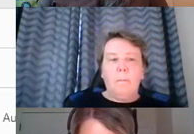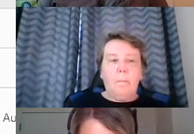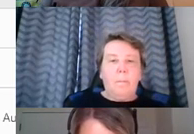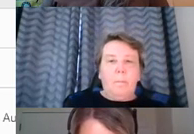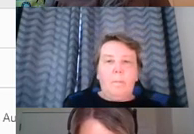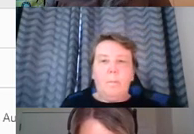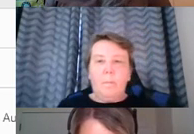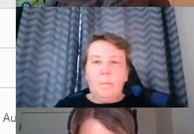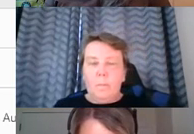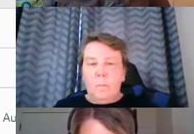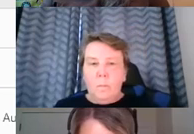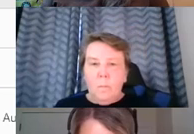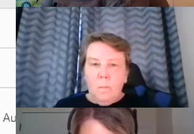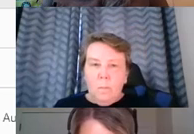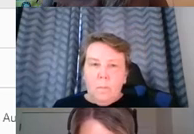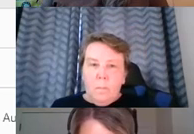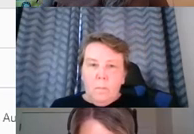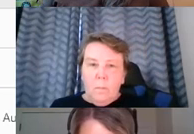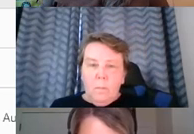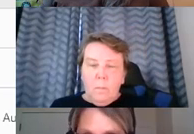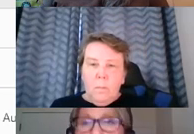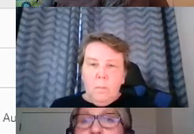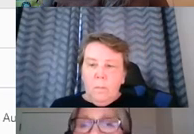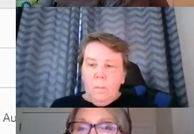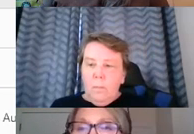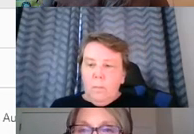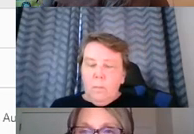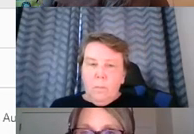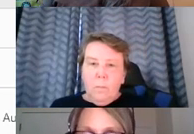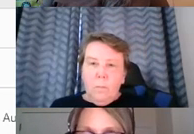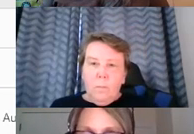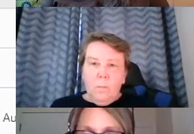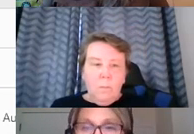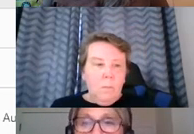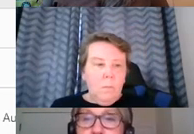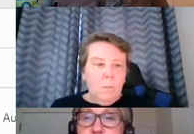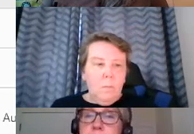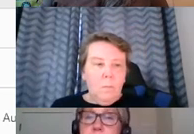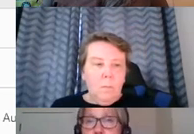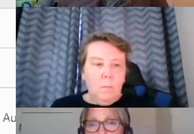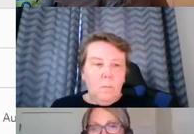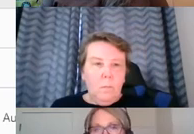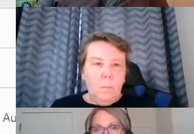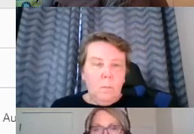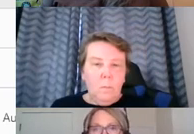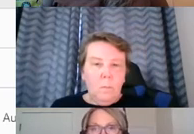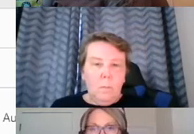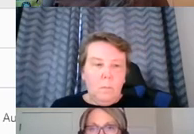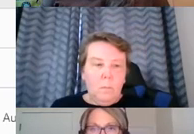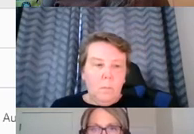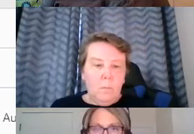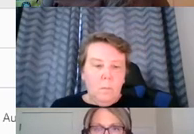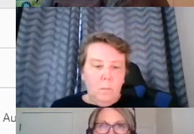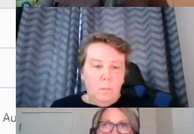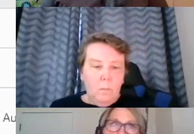the, you have some resources, you have knowledge in your back pocket now. If you're working with consumers